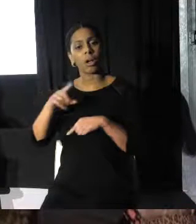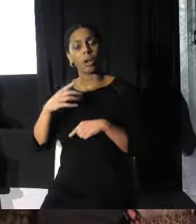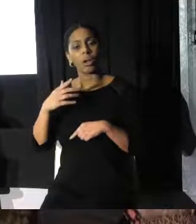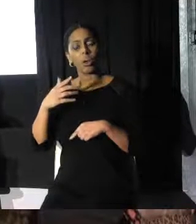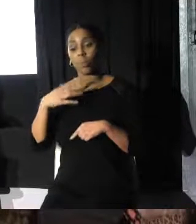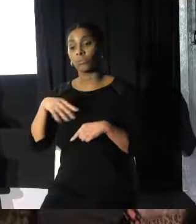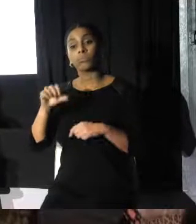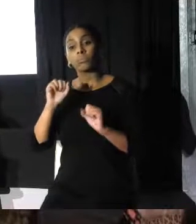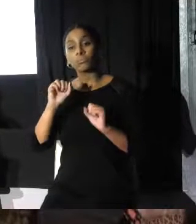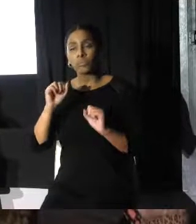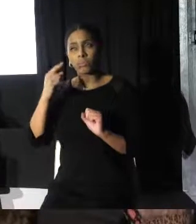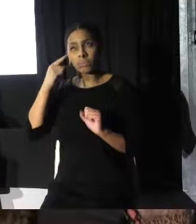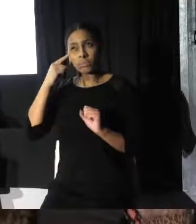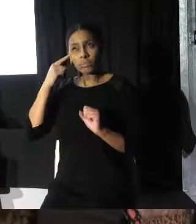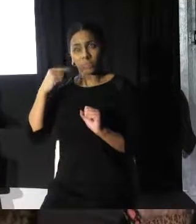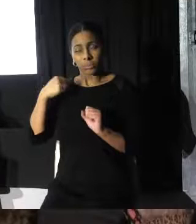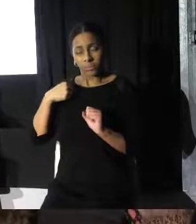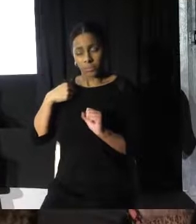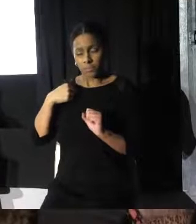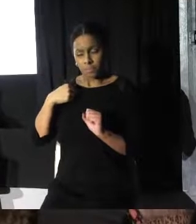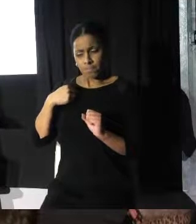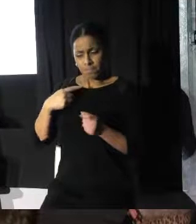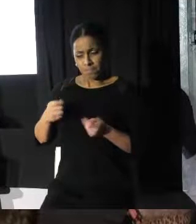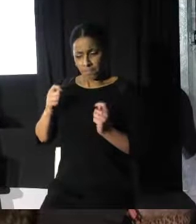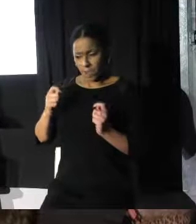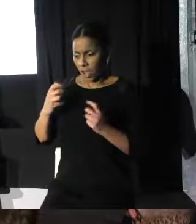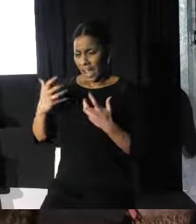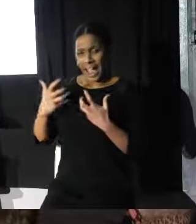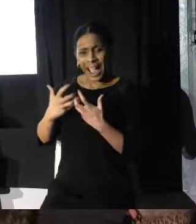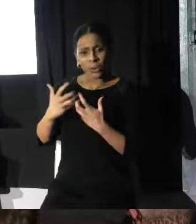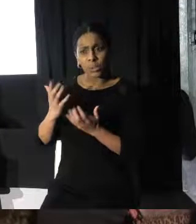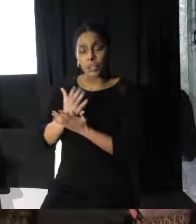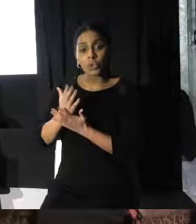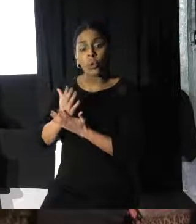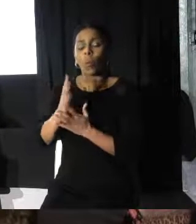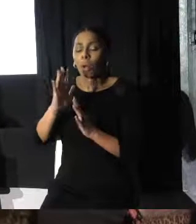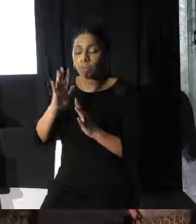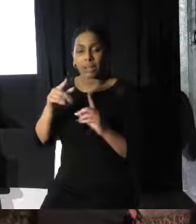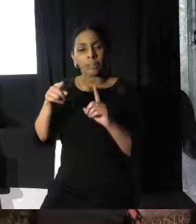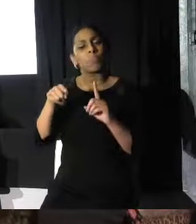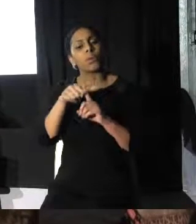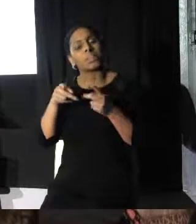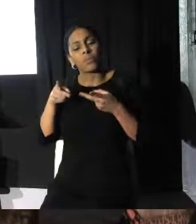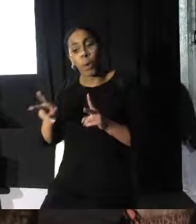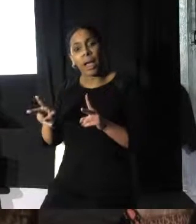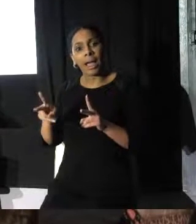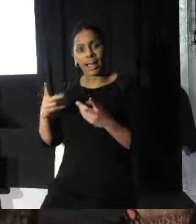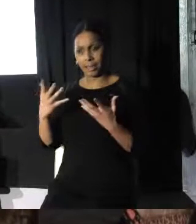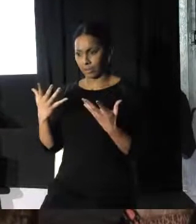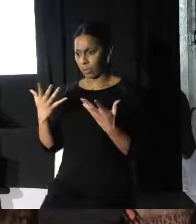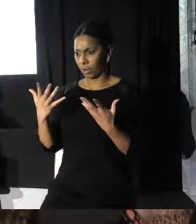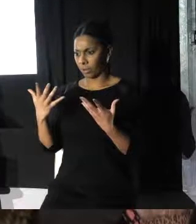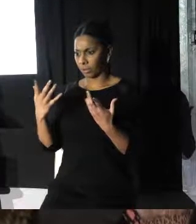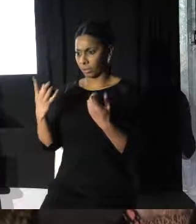those arguments we're making about how to dismantle, in a very positive way,